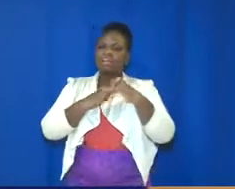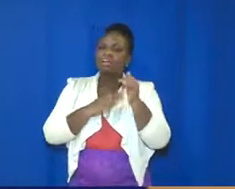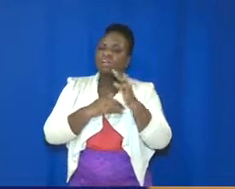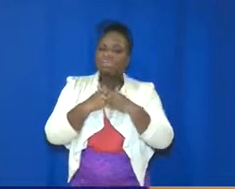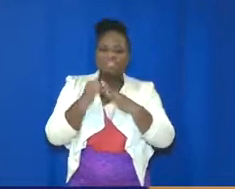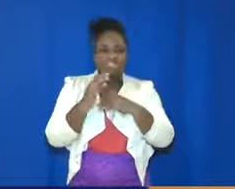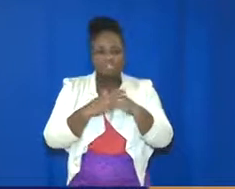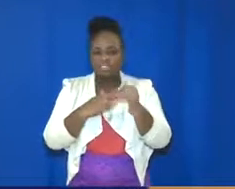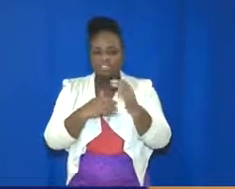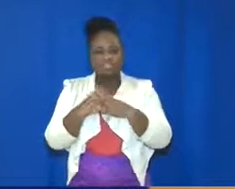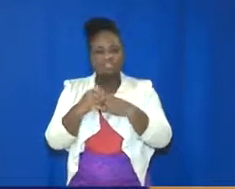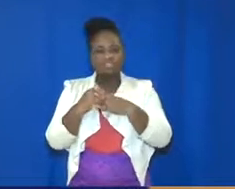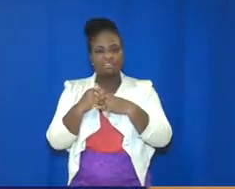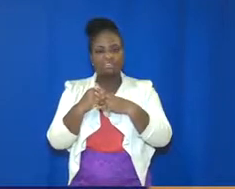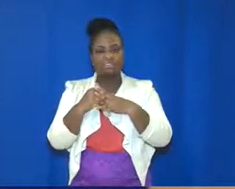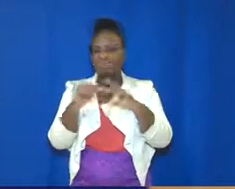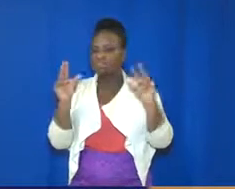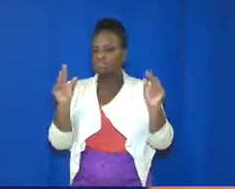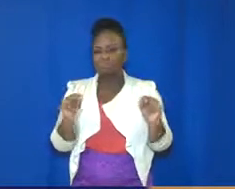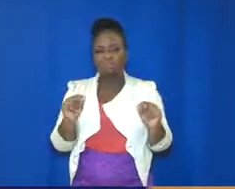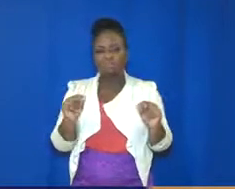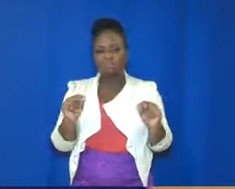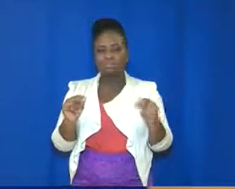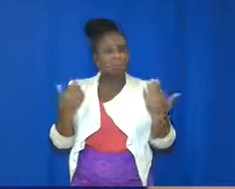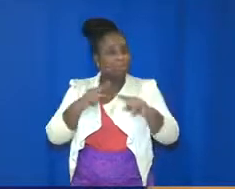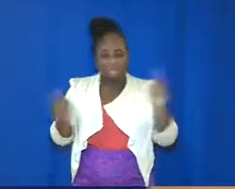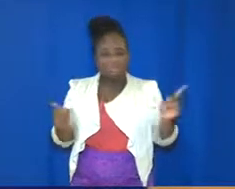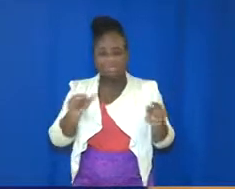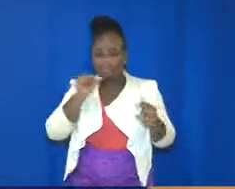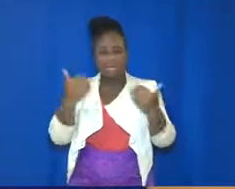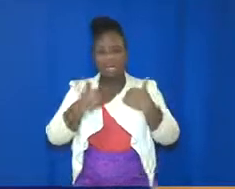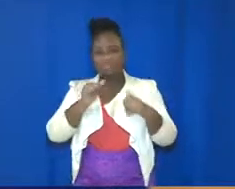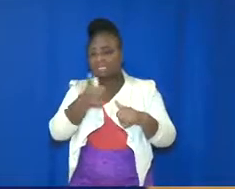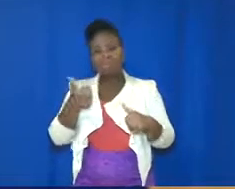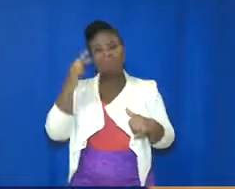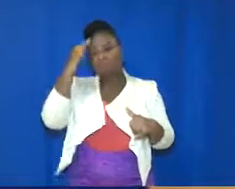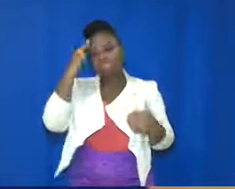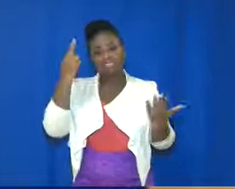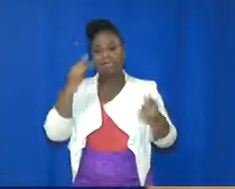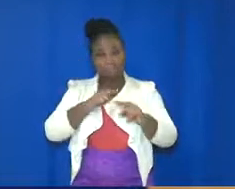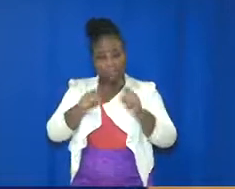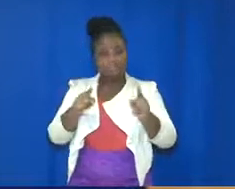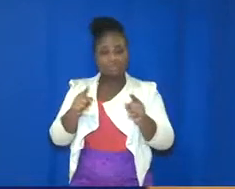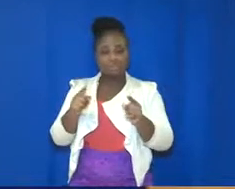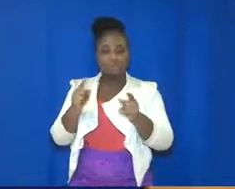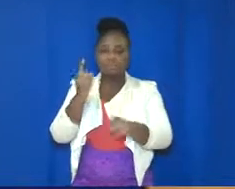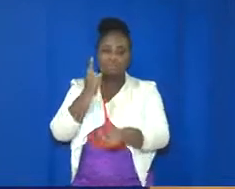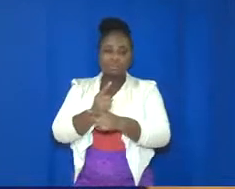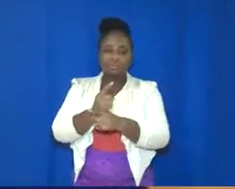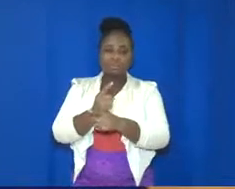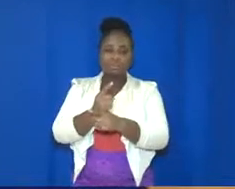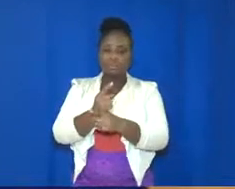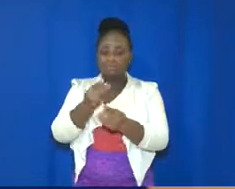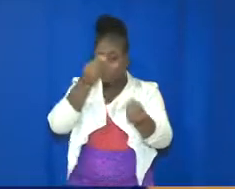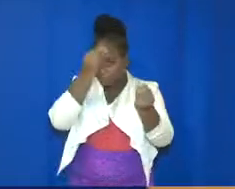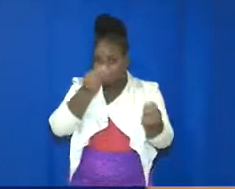Uncomfortable as these restrictions have been, we have no option but to stay the course. We can